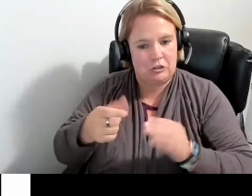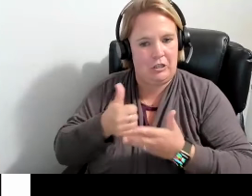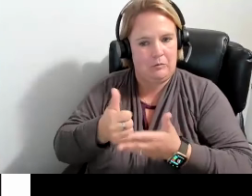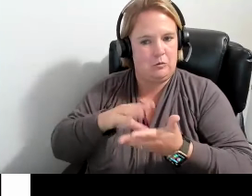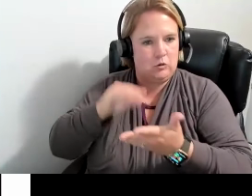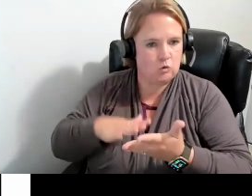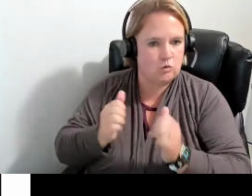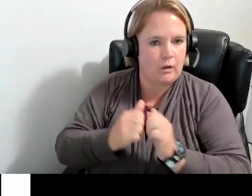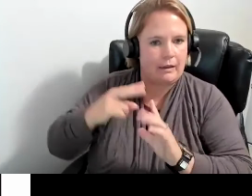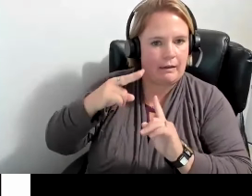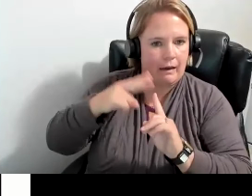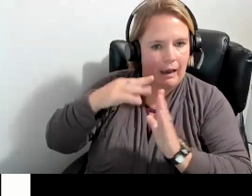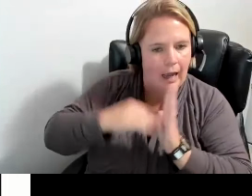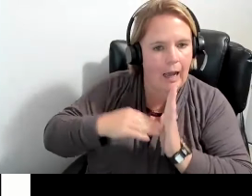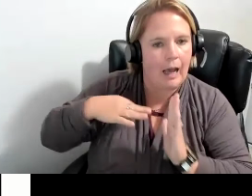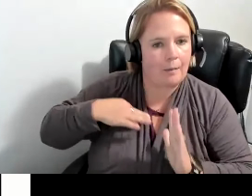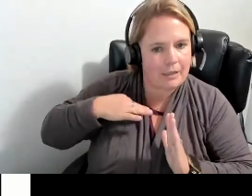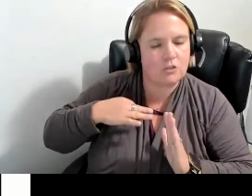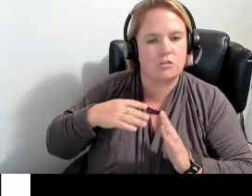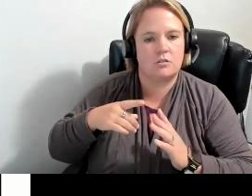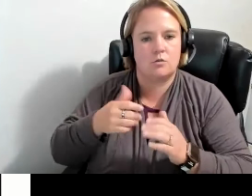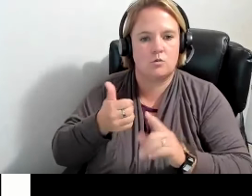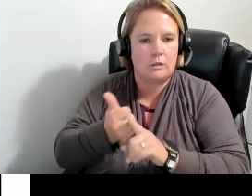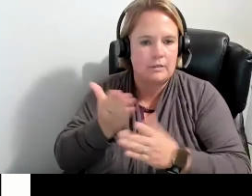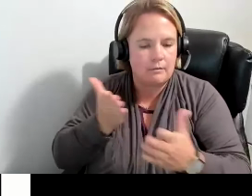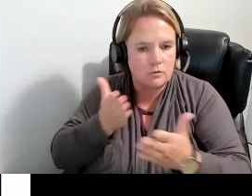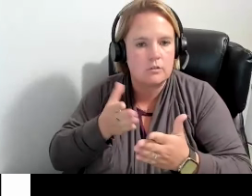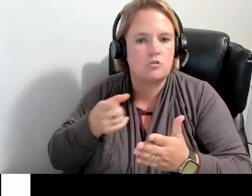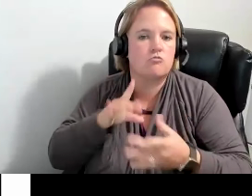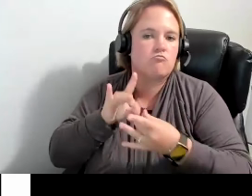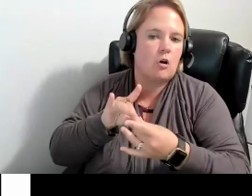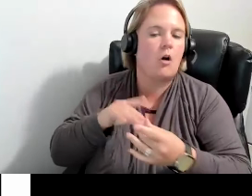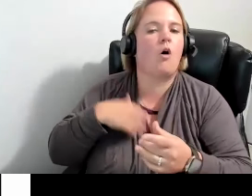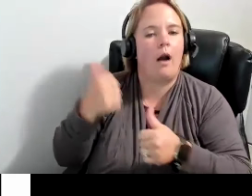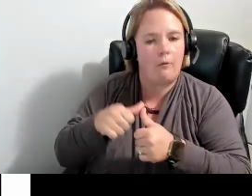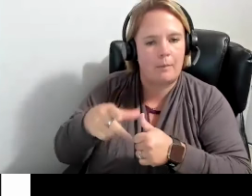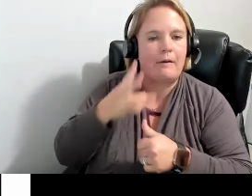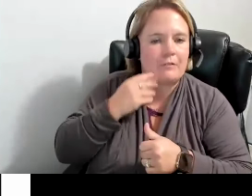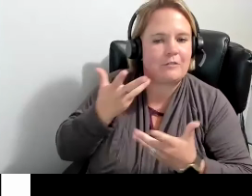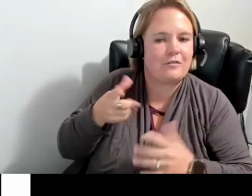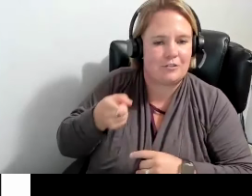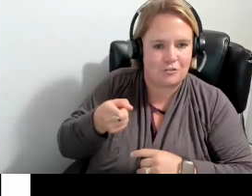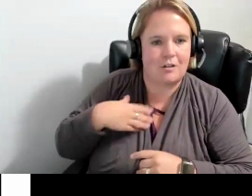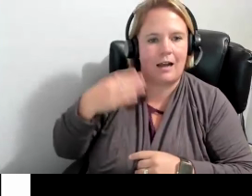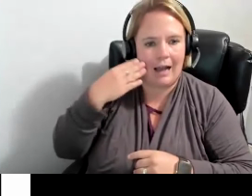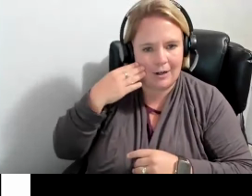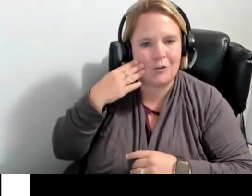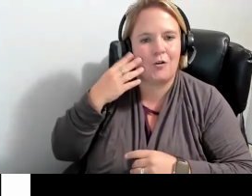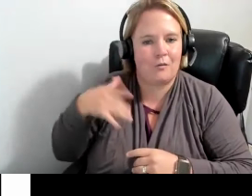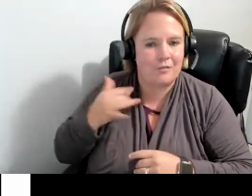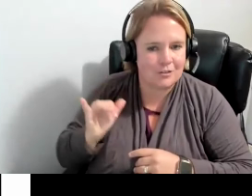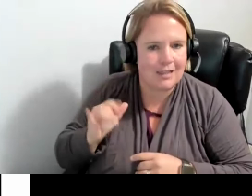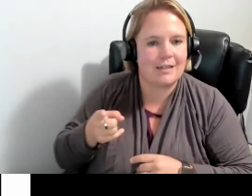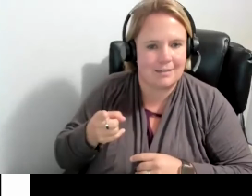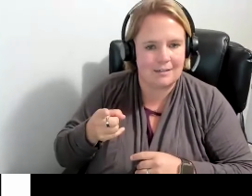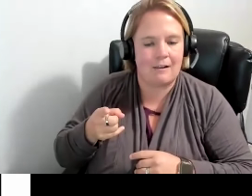with applications or helps them navigate self-service, she can relate to like, oh, I remember going through that. And I know what that's like, so